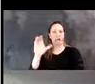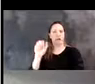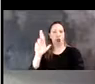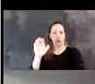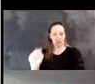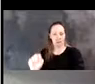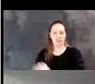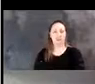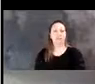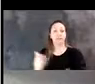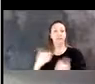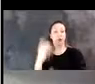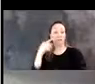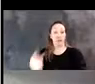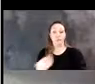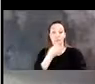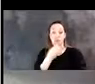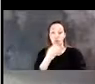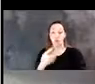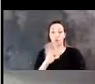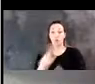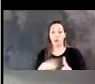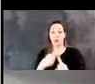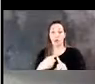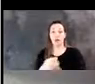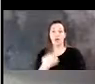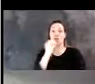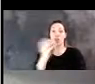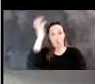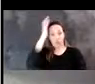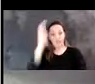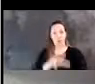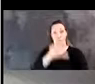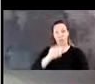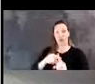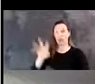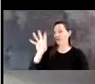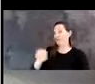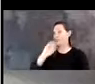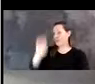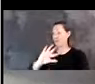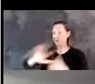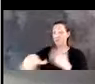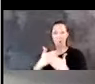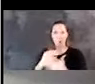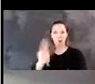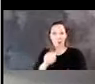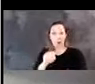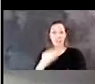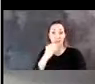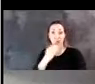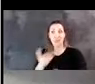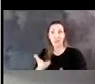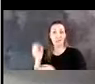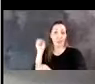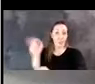All right, so for food, we're going to talk about reducing food waste. So 30 to 40% of the entire US food supply is thrown away